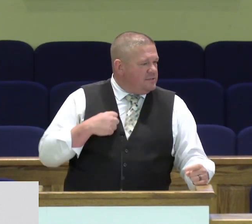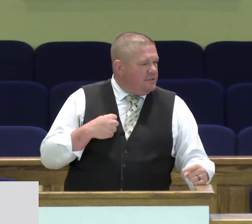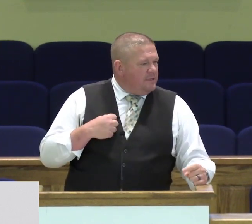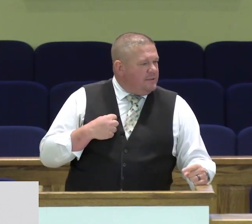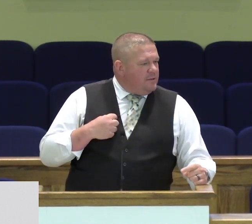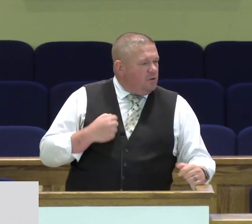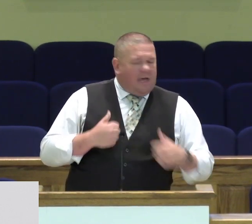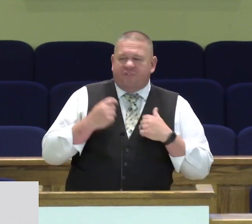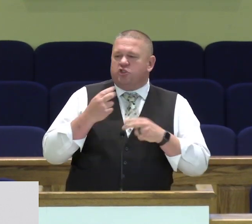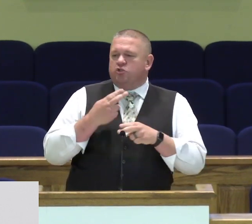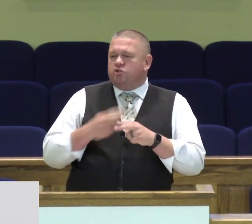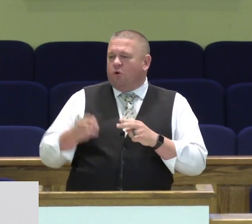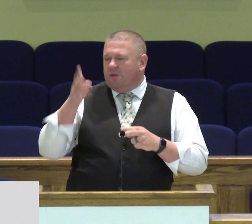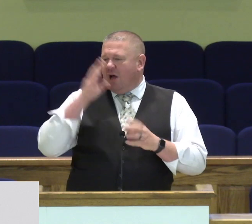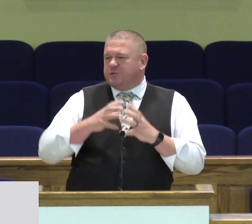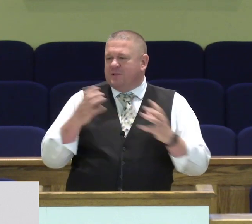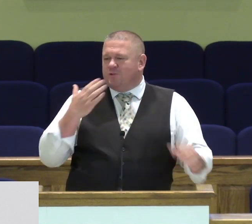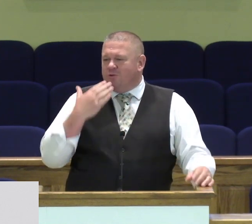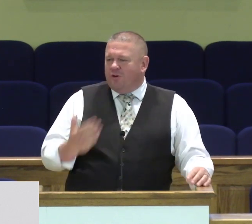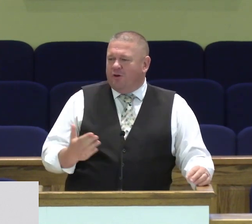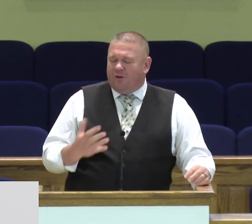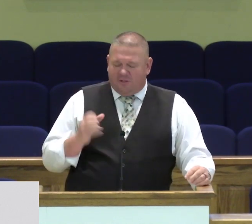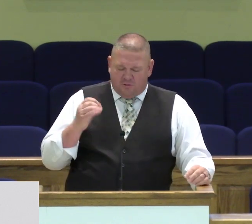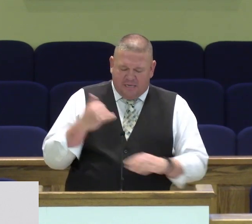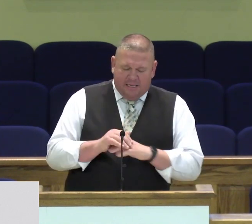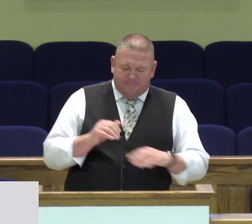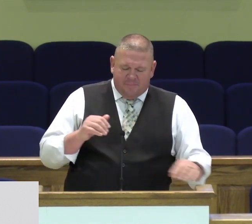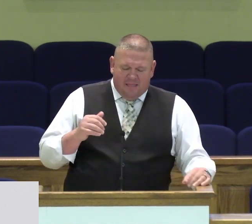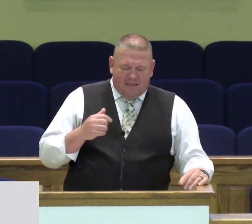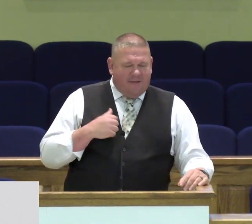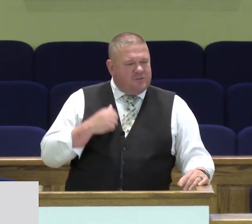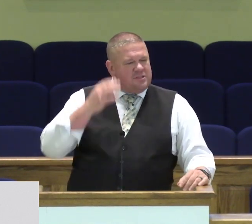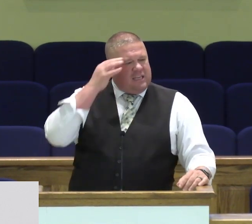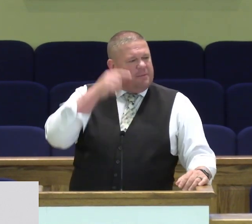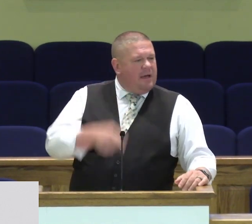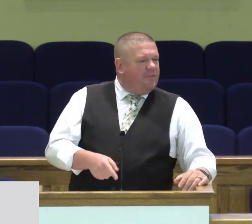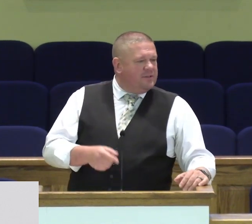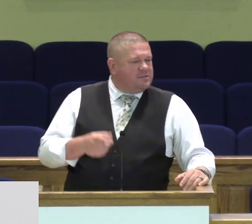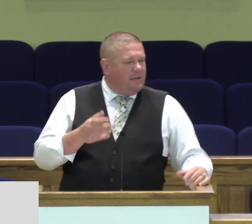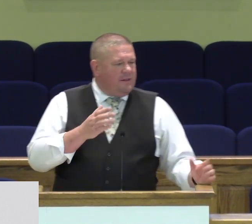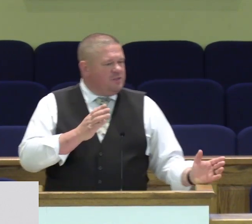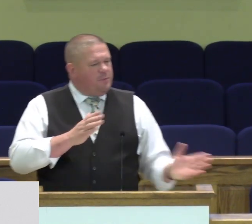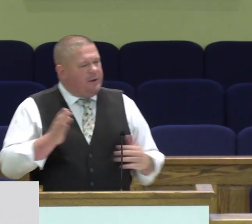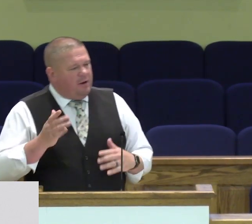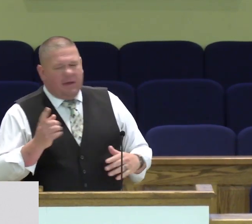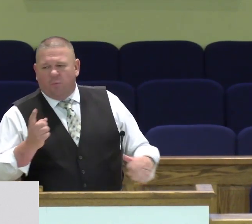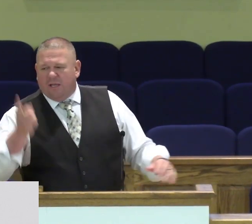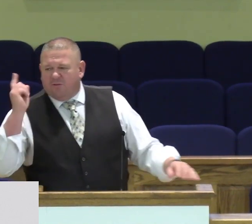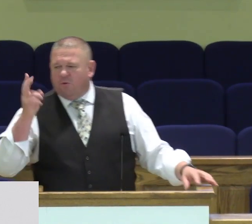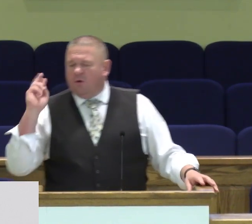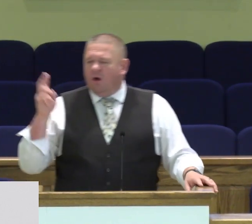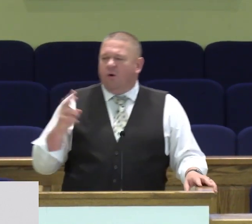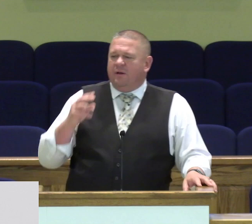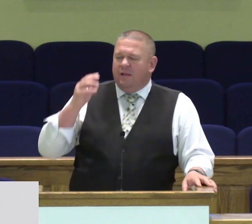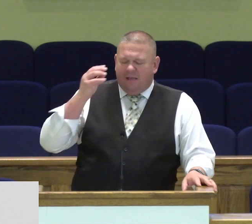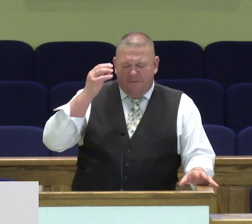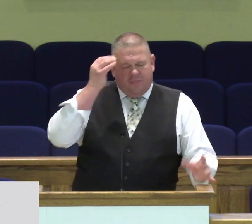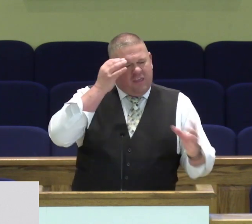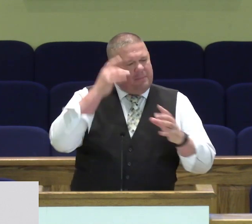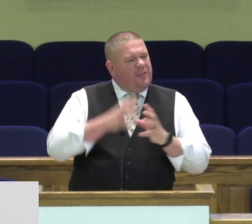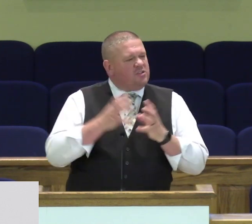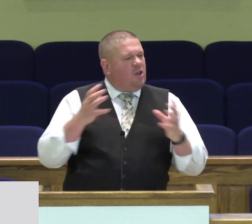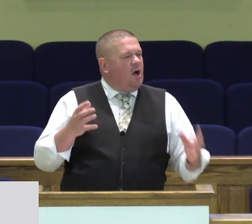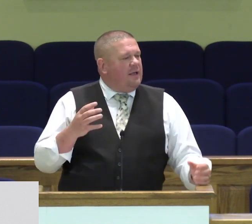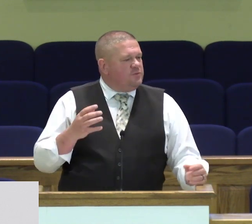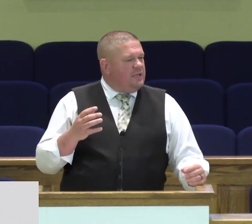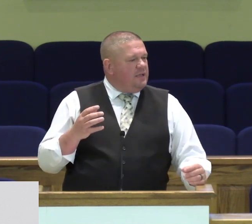us. Life is too short and God's been too good. And so tonight, I was thinking about this. I had this prepared about a week or two ago, and I've been thinking